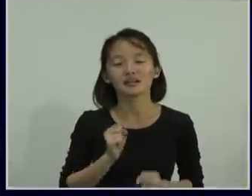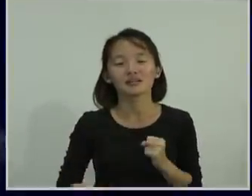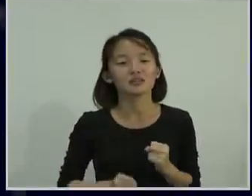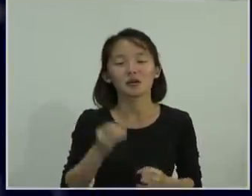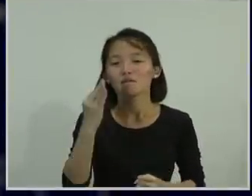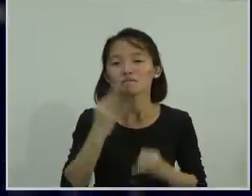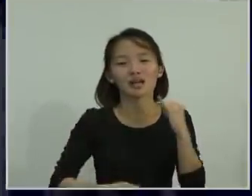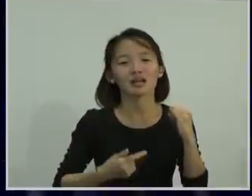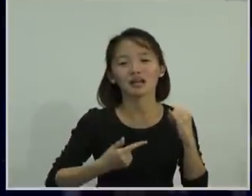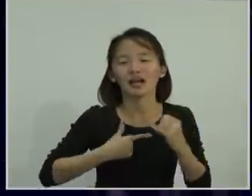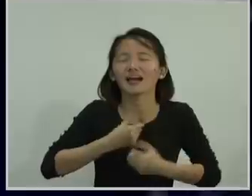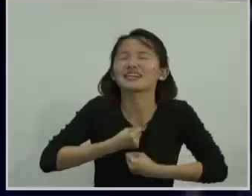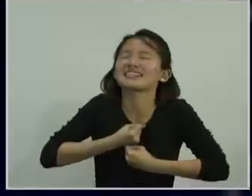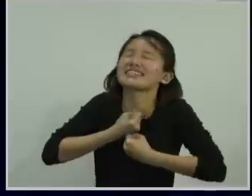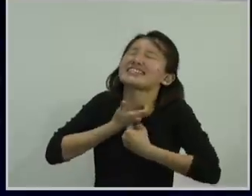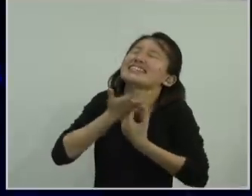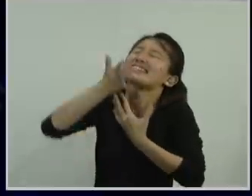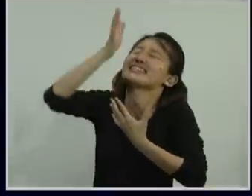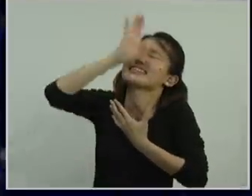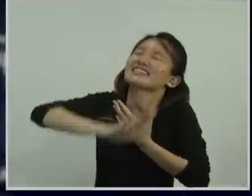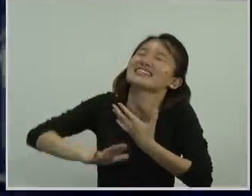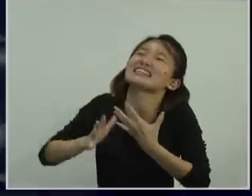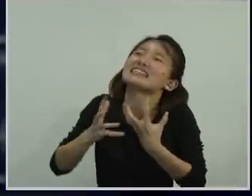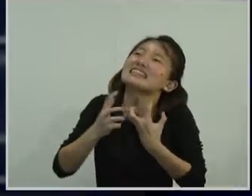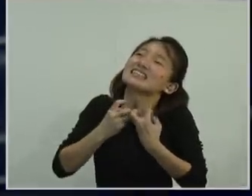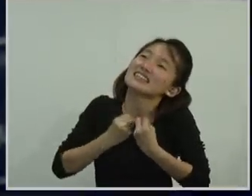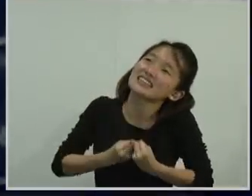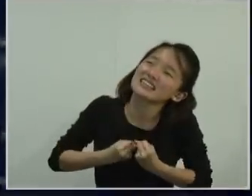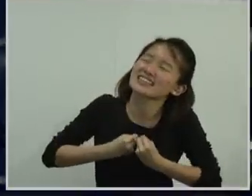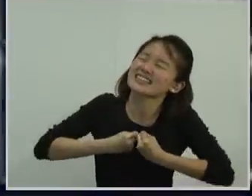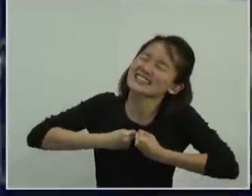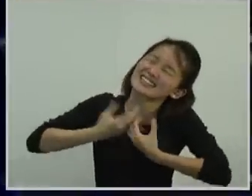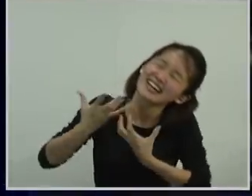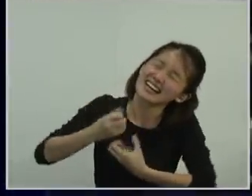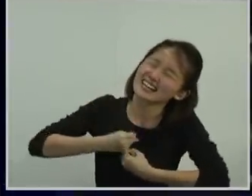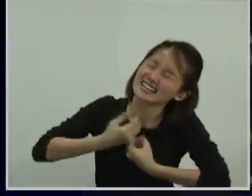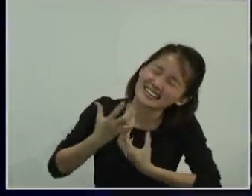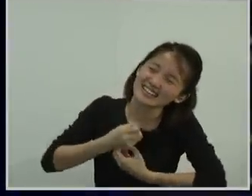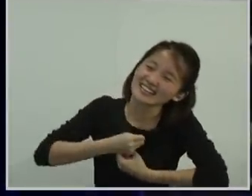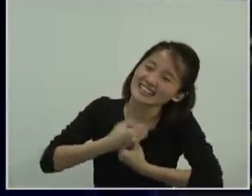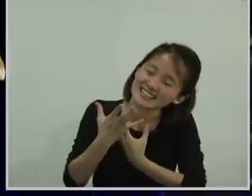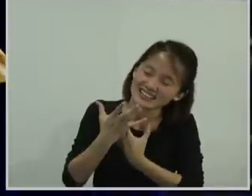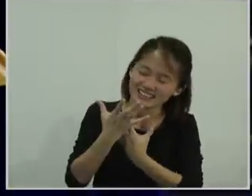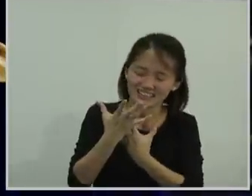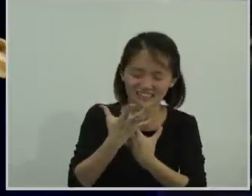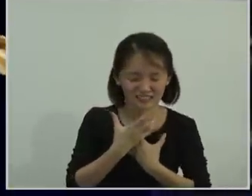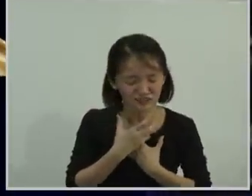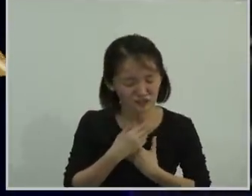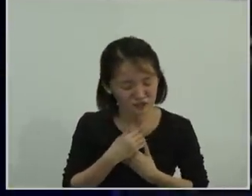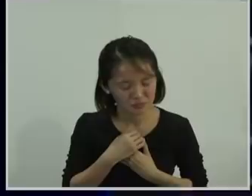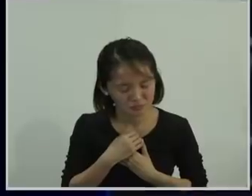God. And in my darkest moment, He said to me,